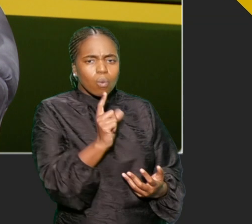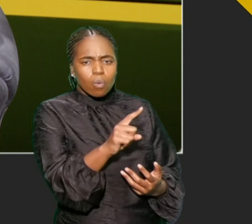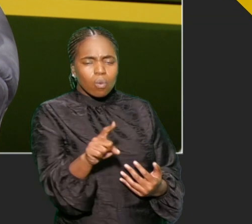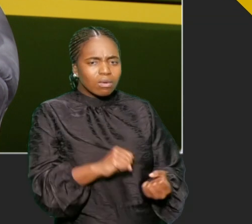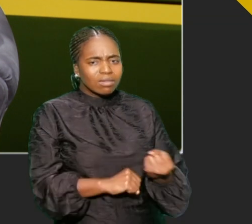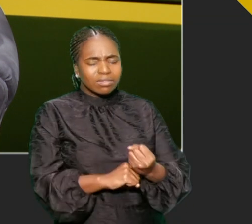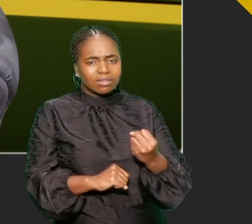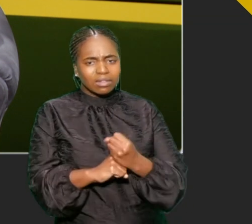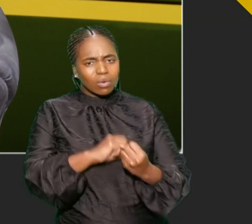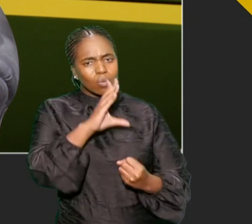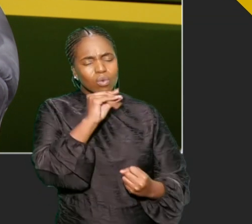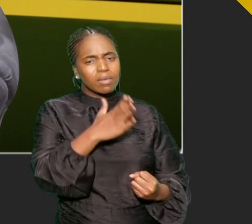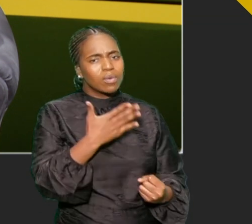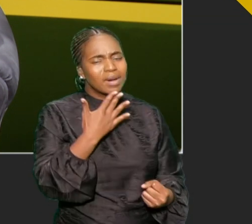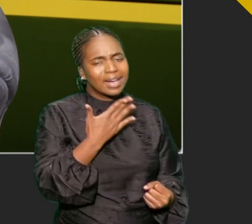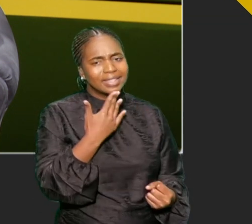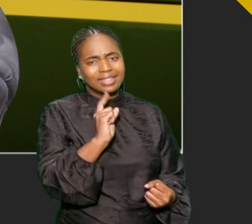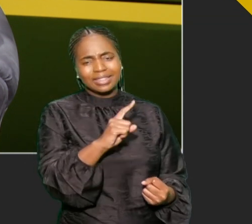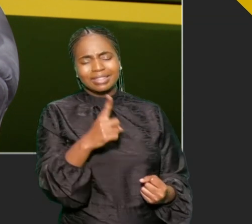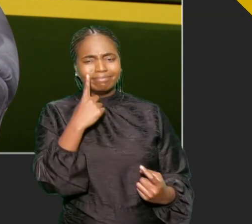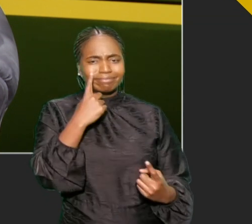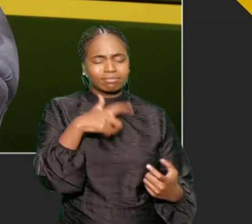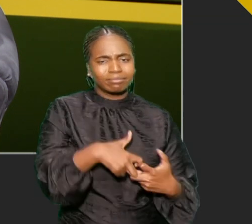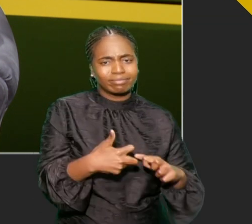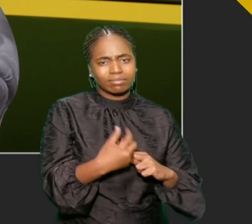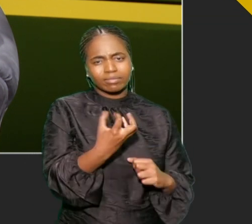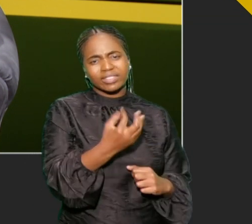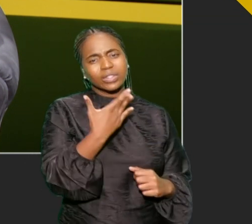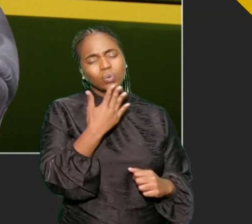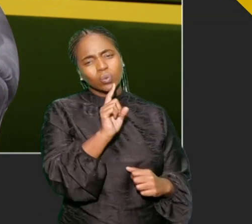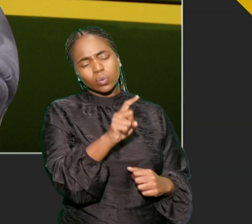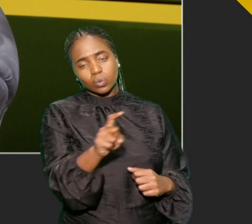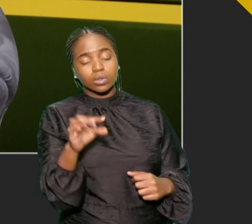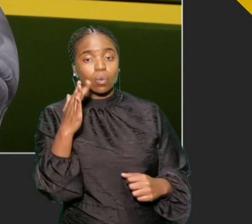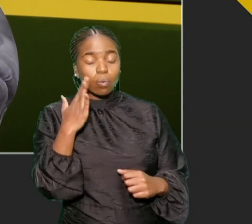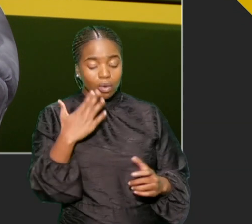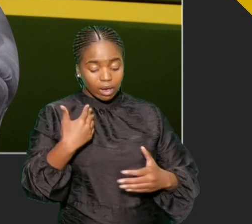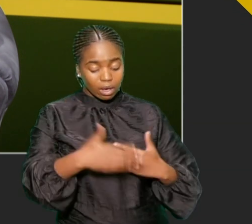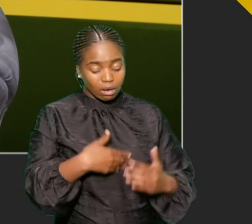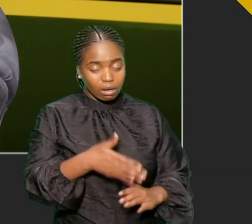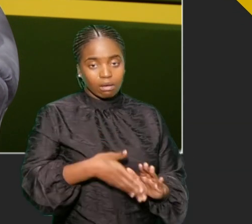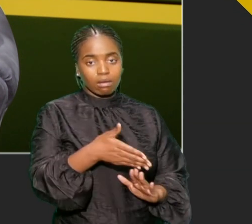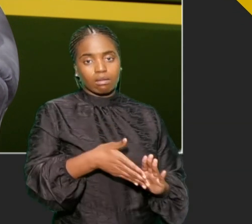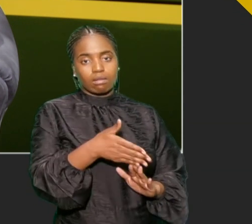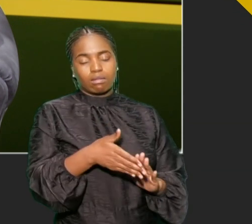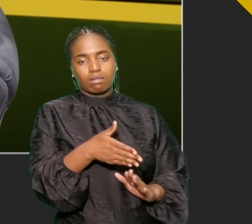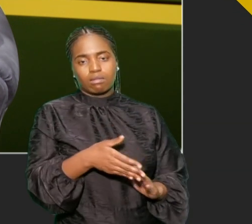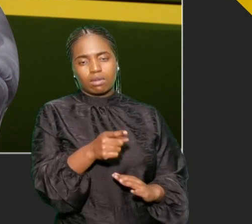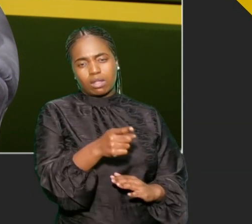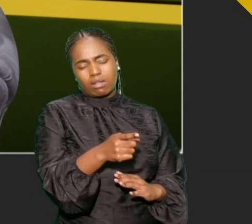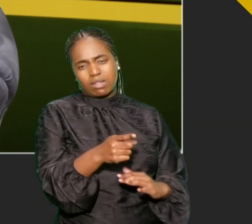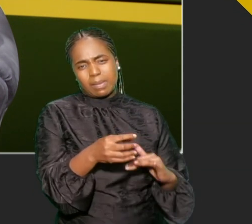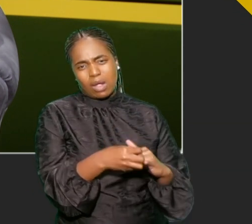of conversation or abantu bokuxoxa nabo ukhalela kubona in this time when you are still going through the crisis within the